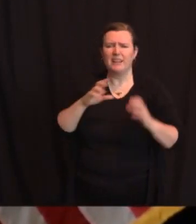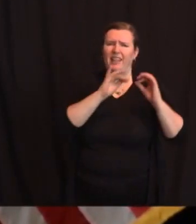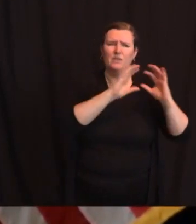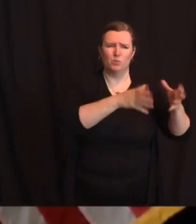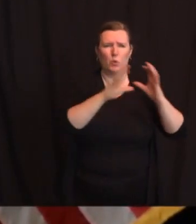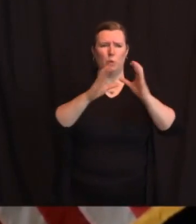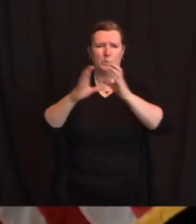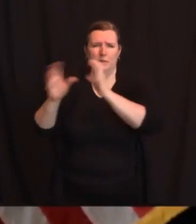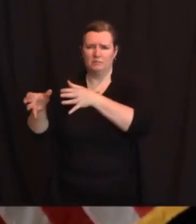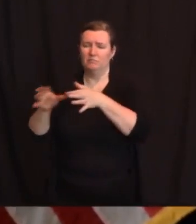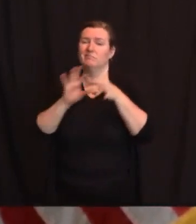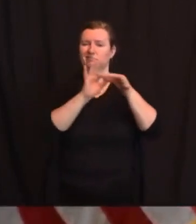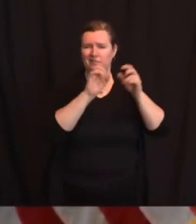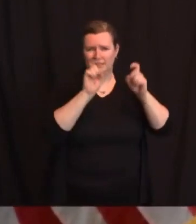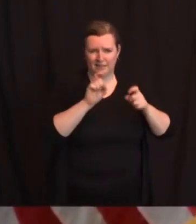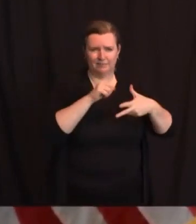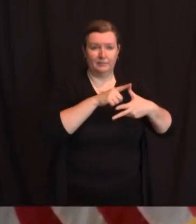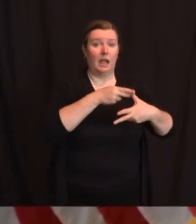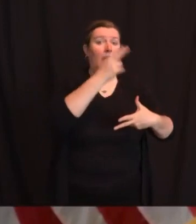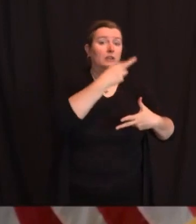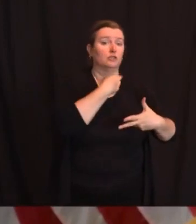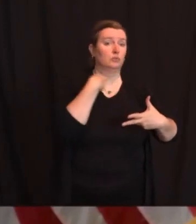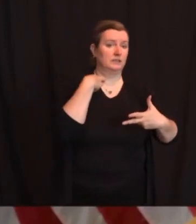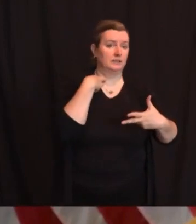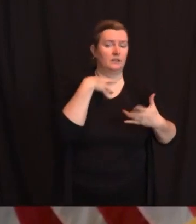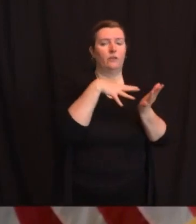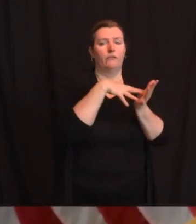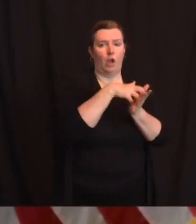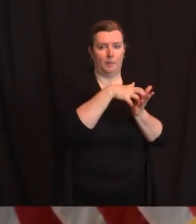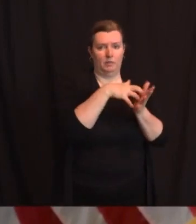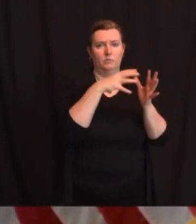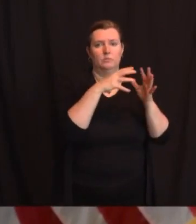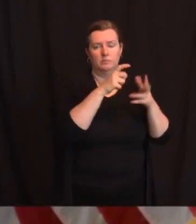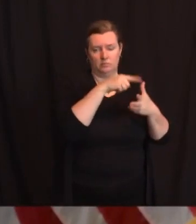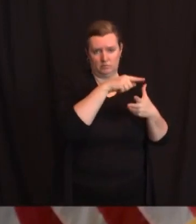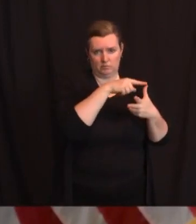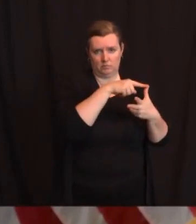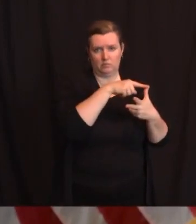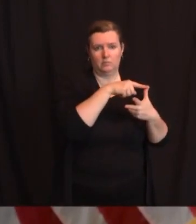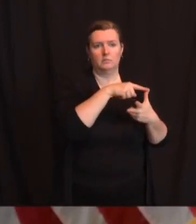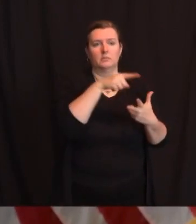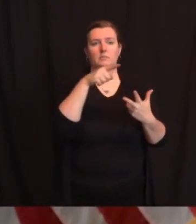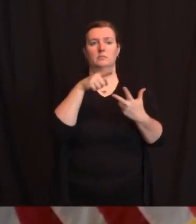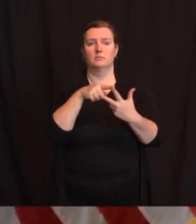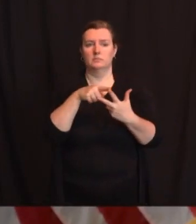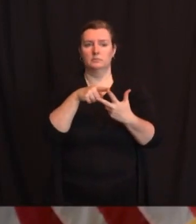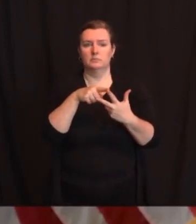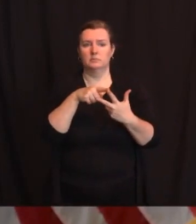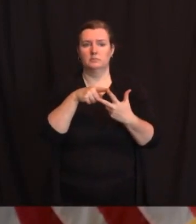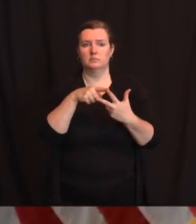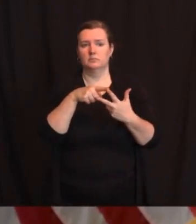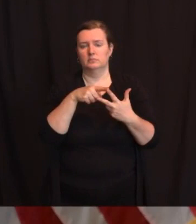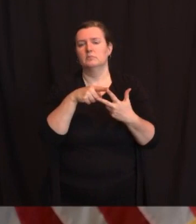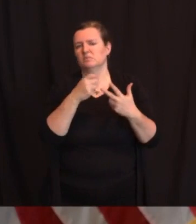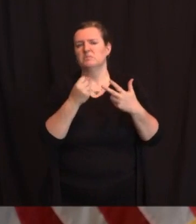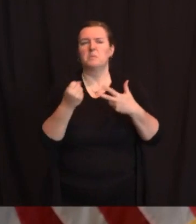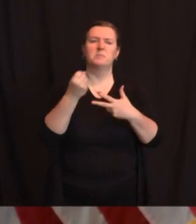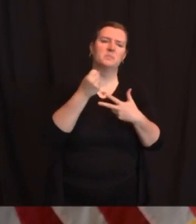testing in plain English. There's the vulnerable communities, of which that is one, right? You then get the priority communities, and